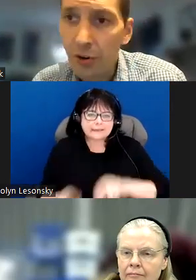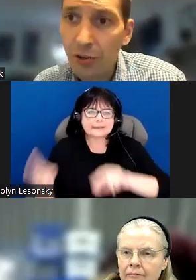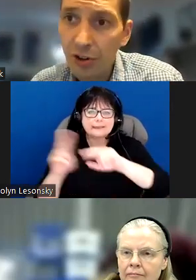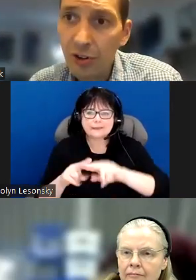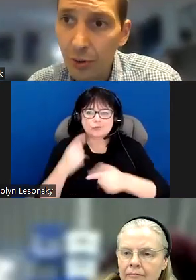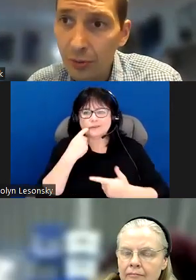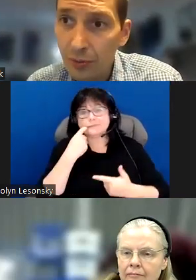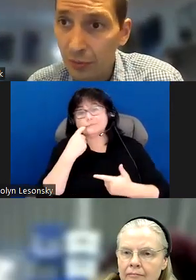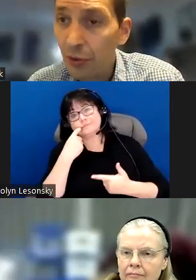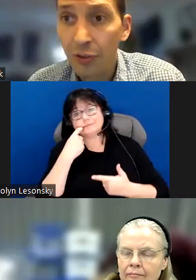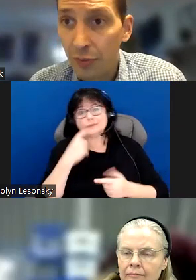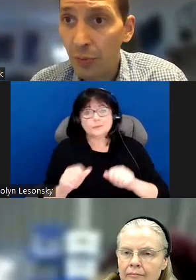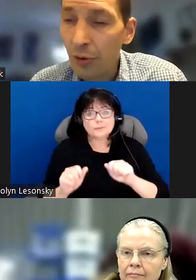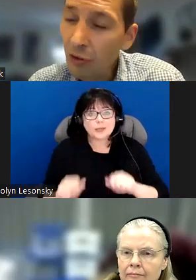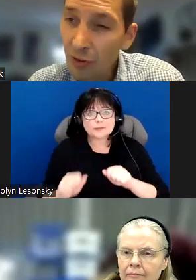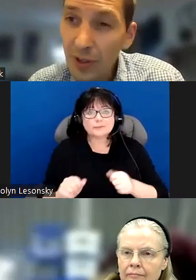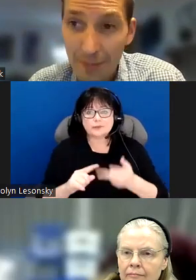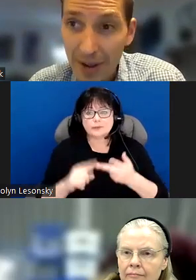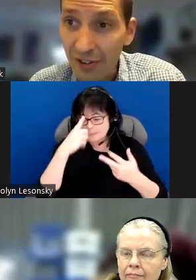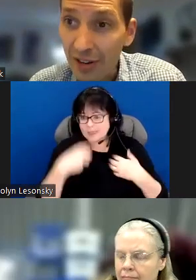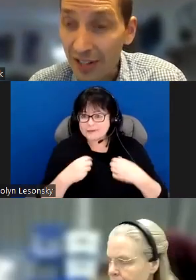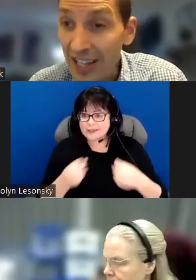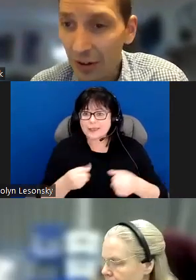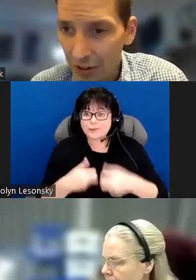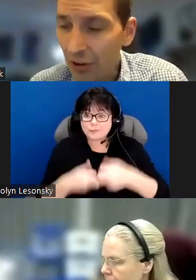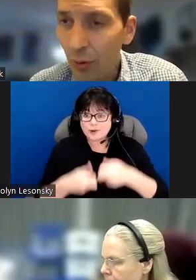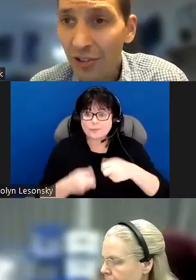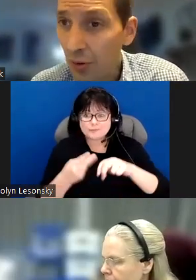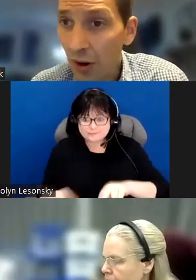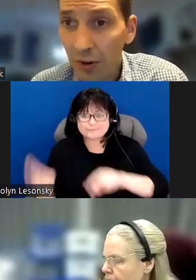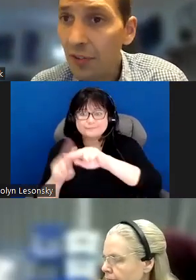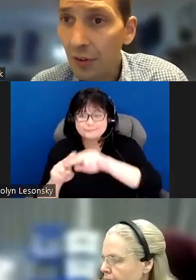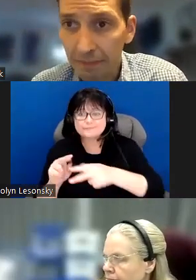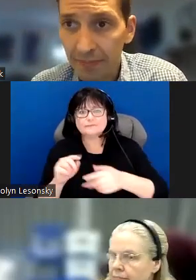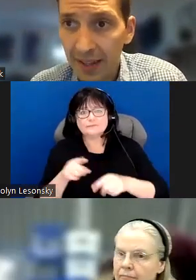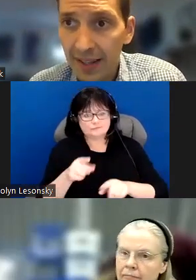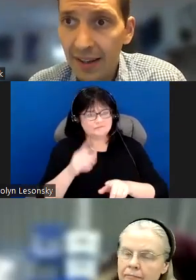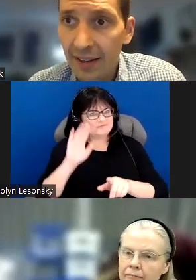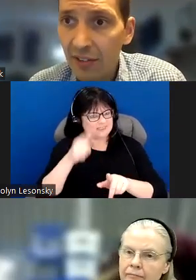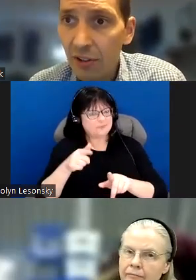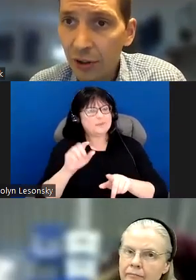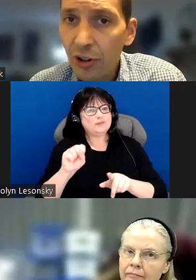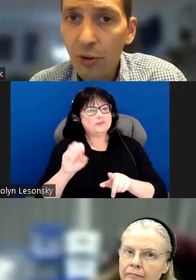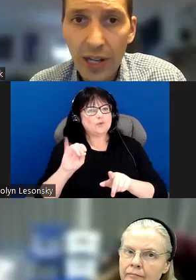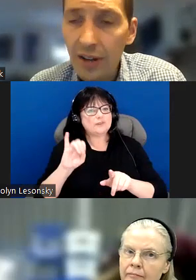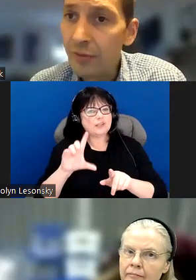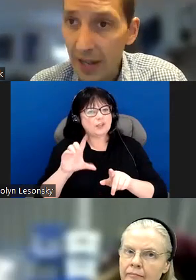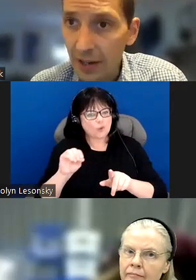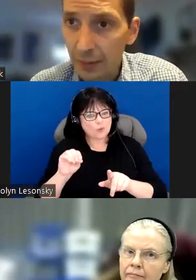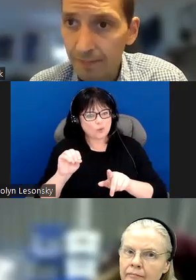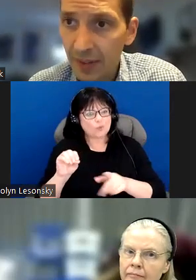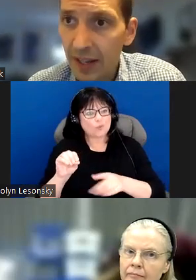I would encourage you to do first and foremost is something I imagine I hear in your question you already do. And that's look to